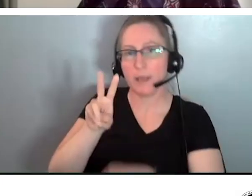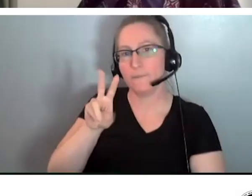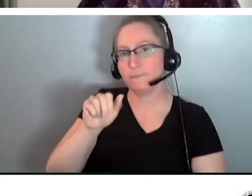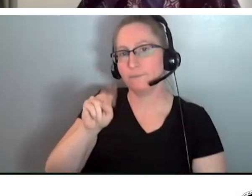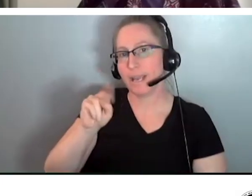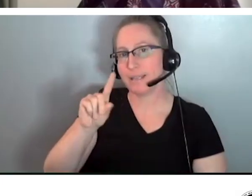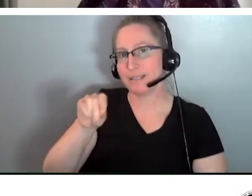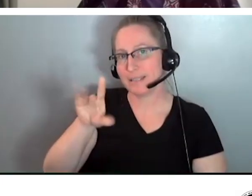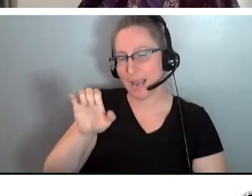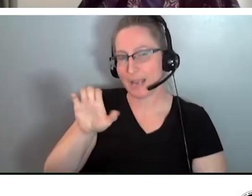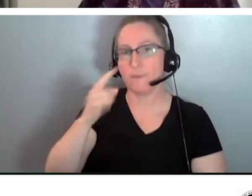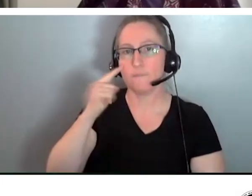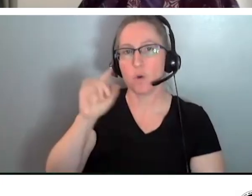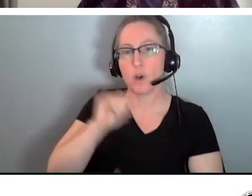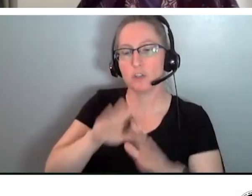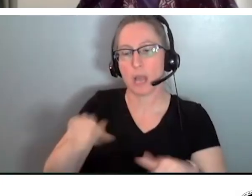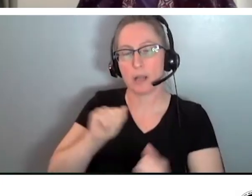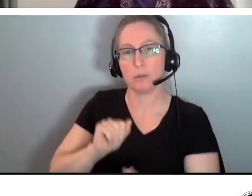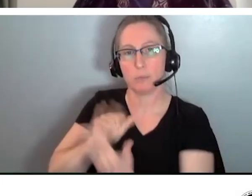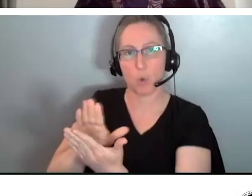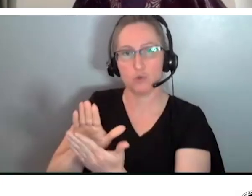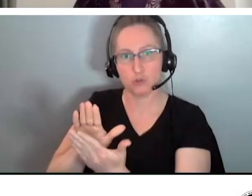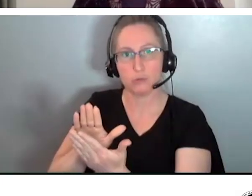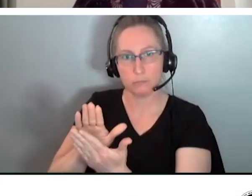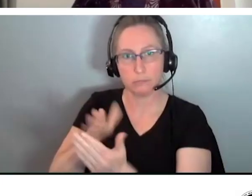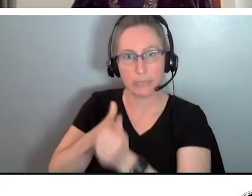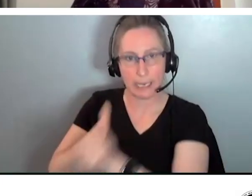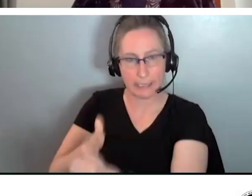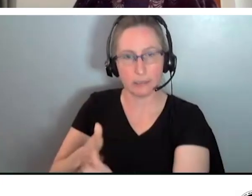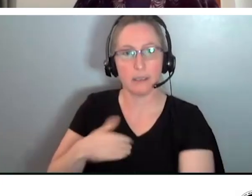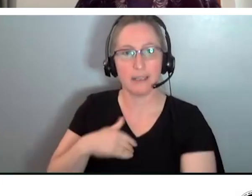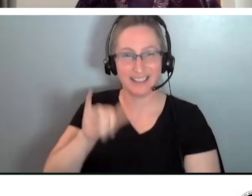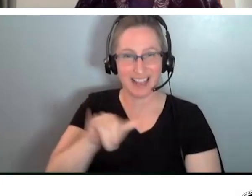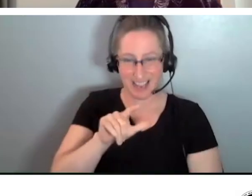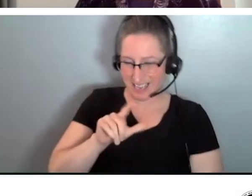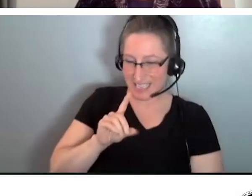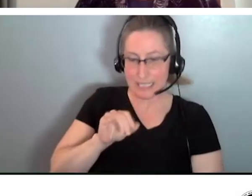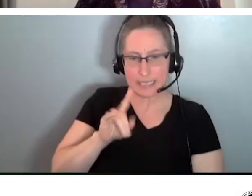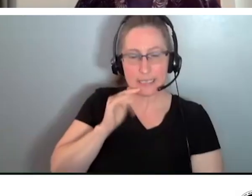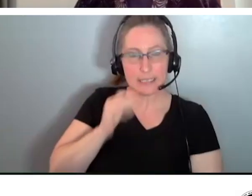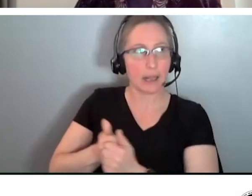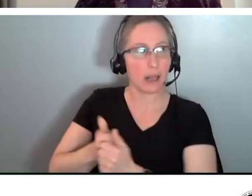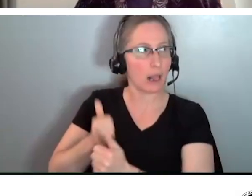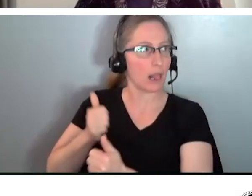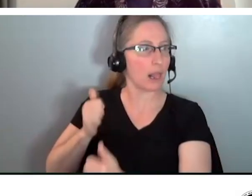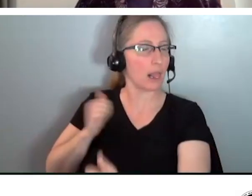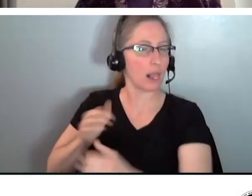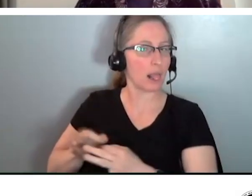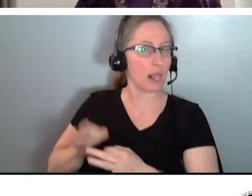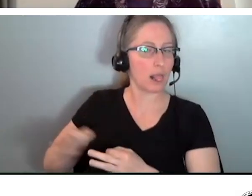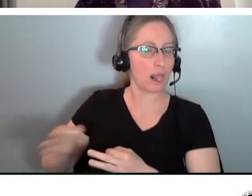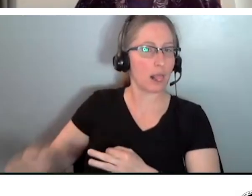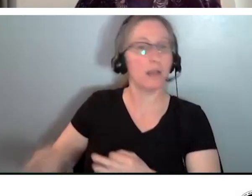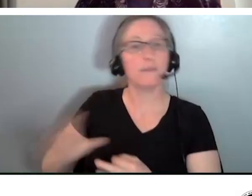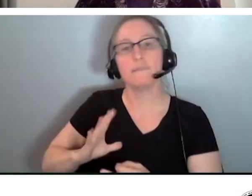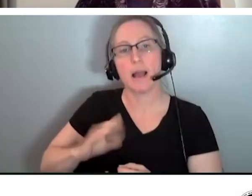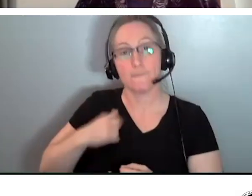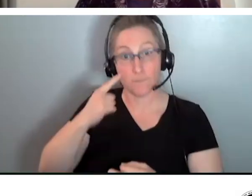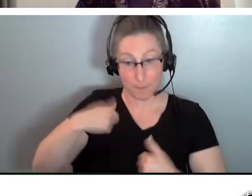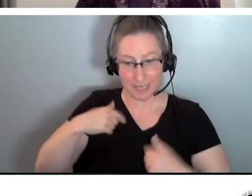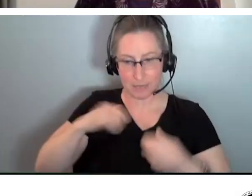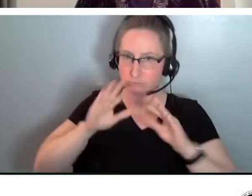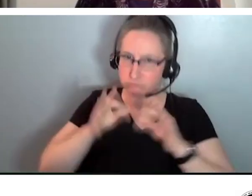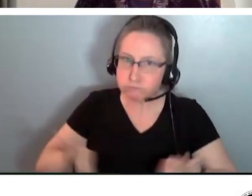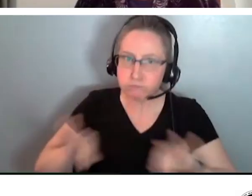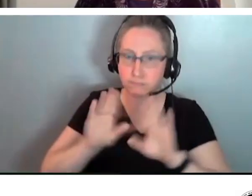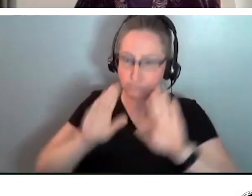Dyke's development of the child guided approach. But this idea of distancing was kind of left behind. And so for me, it's really